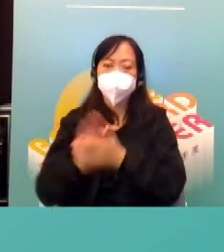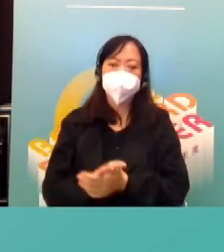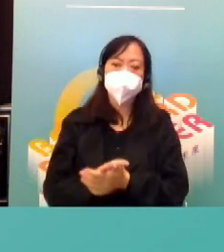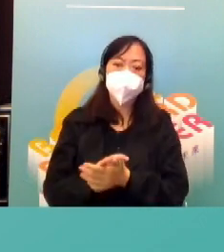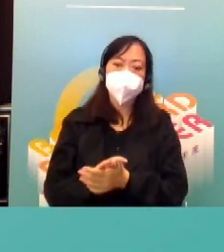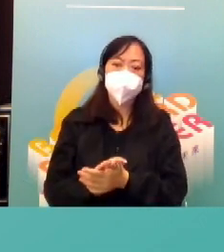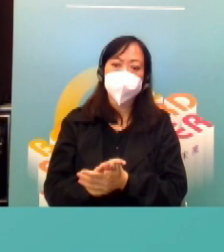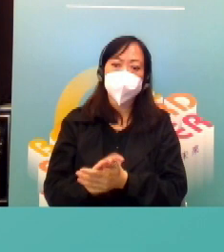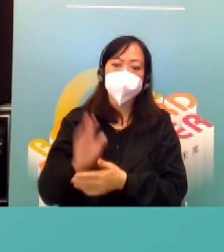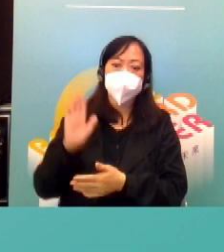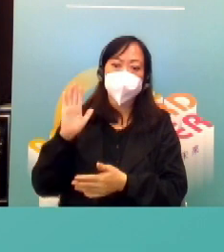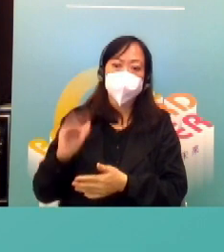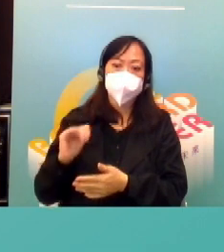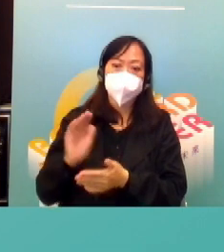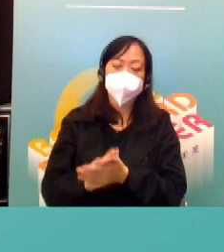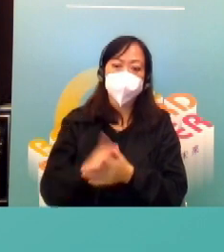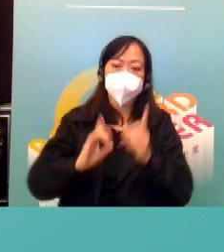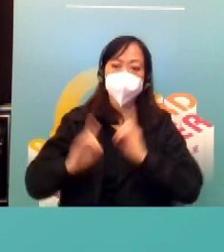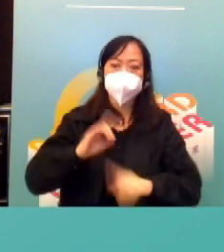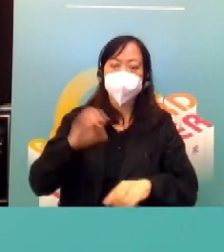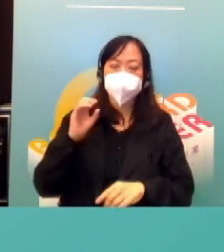in order to deliver these shared outcomes.